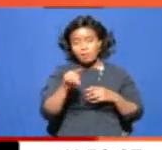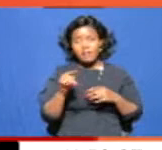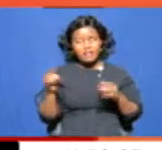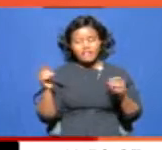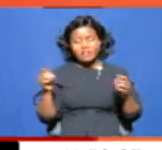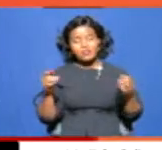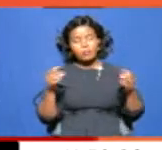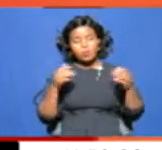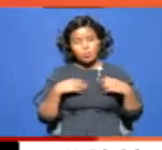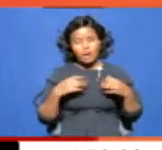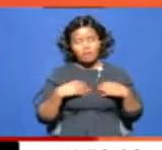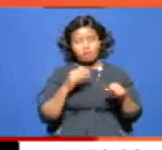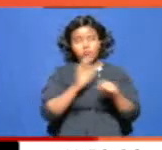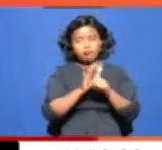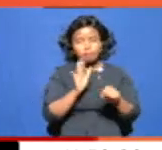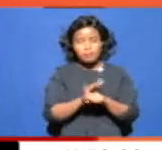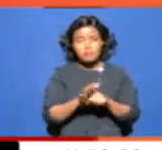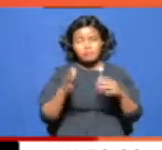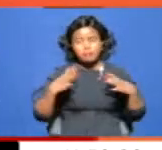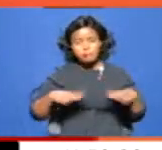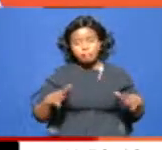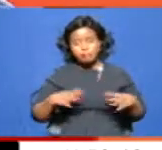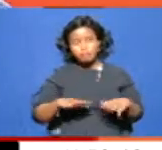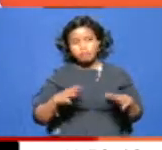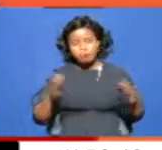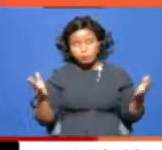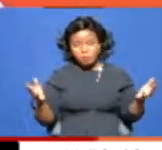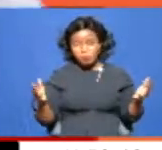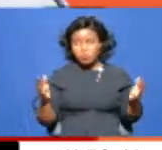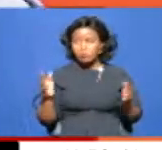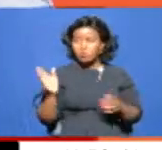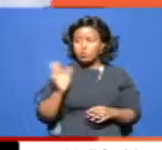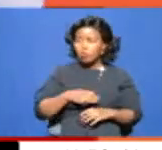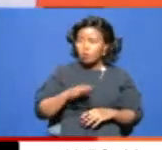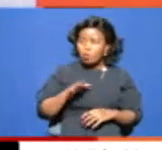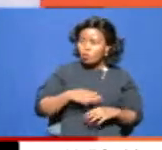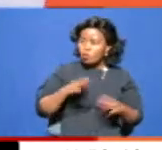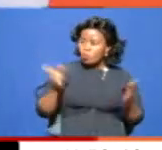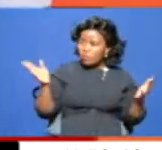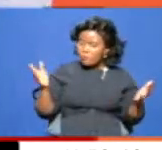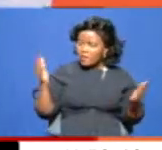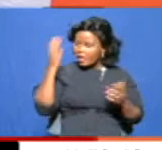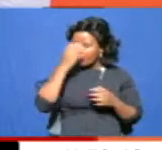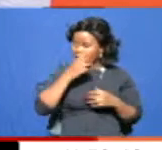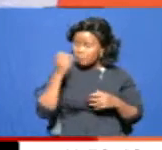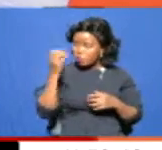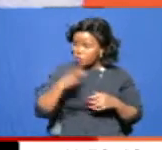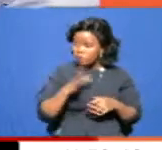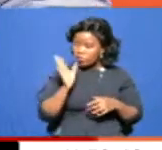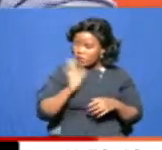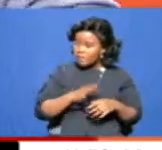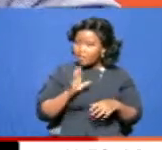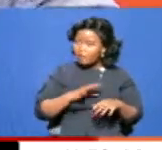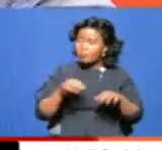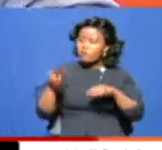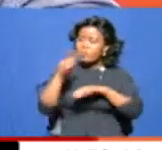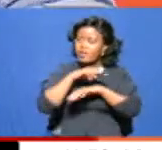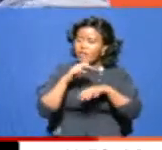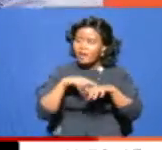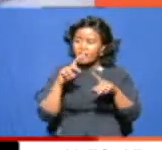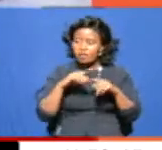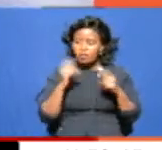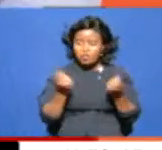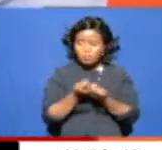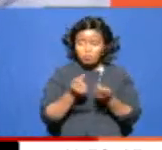into customers, clients. There are so many people. You know, our ladies, we are very beautiful ladies in our women national team. We have products that